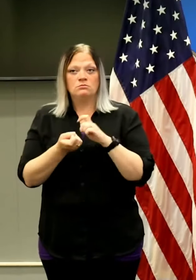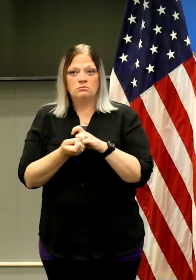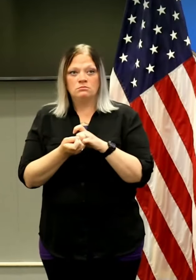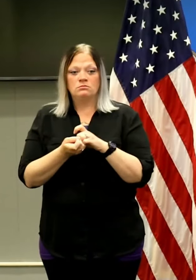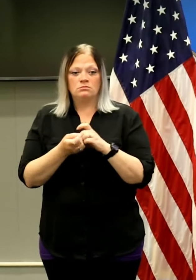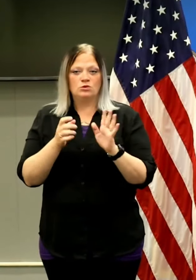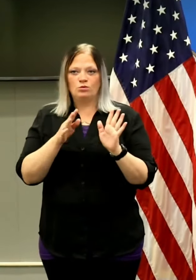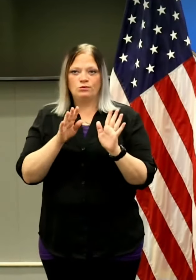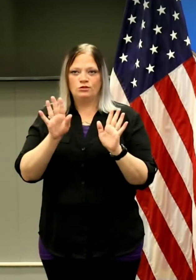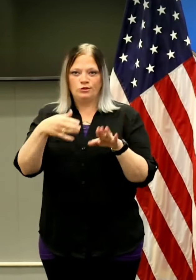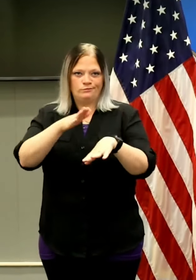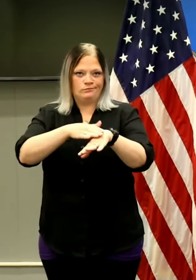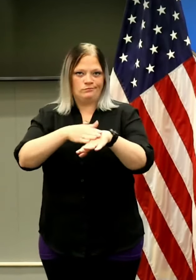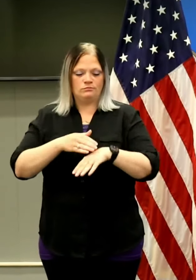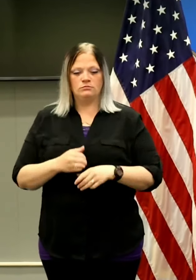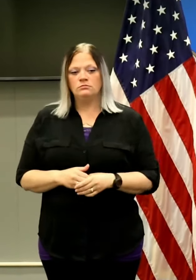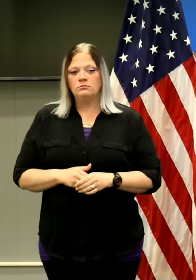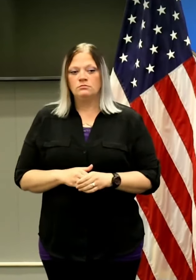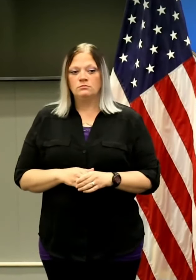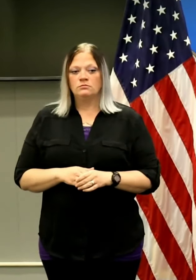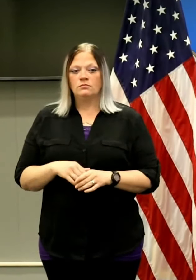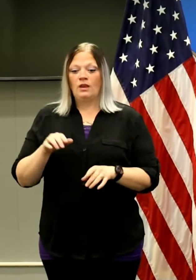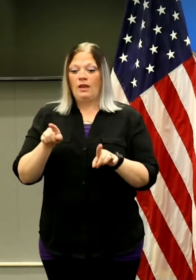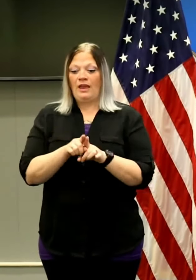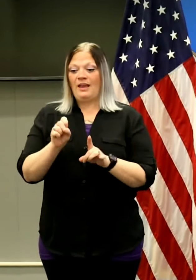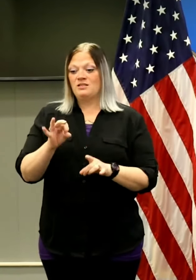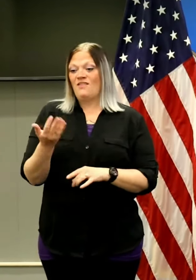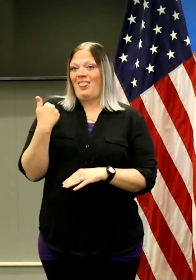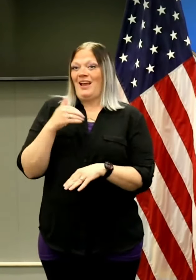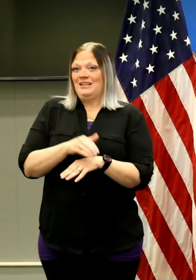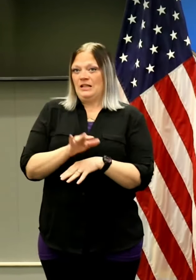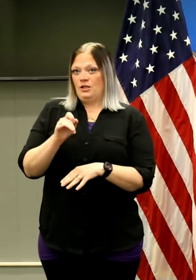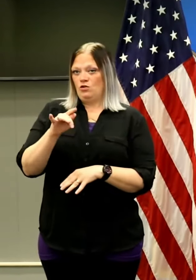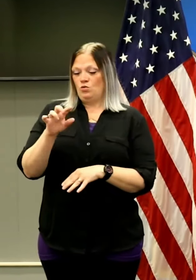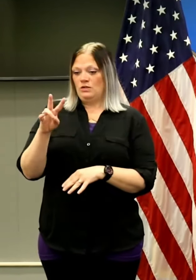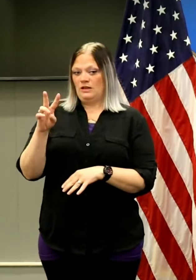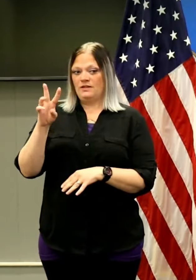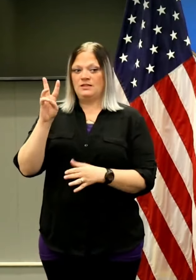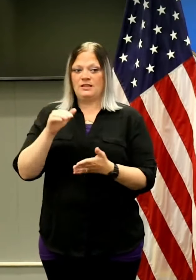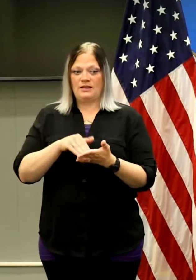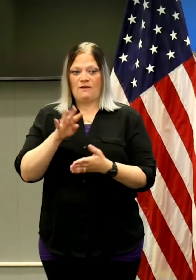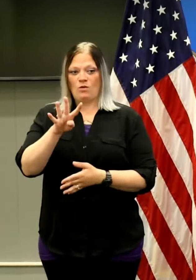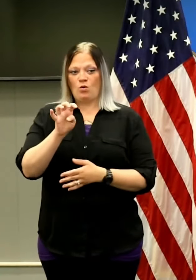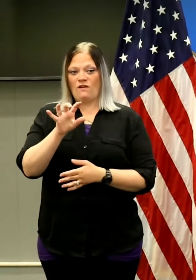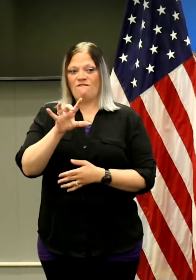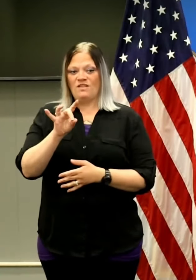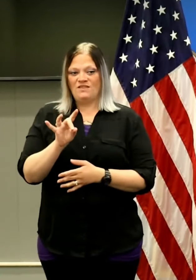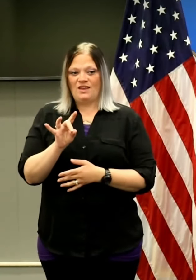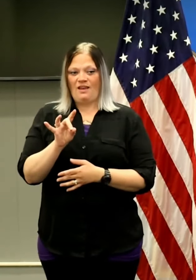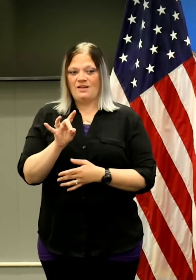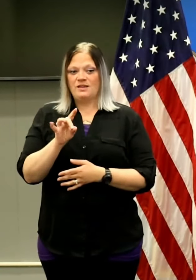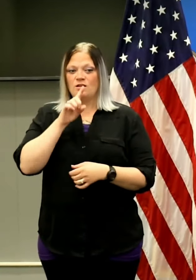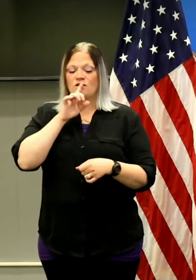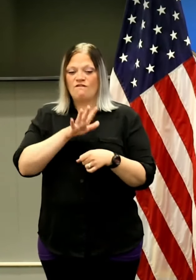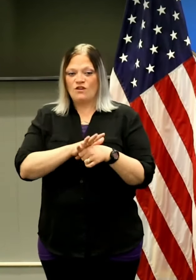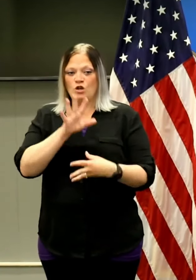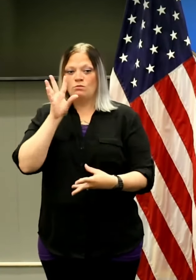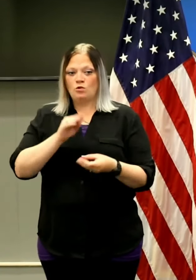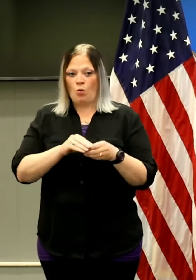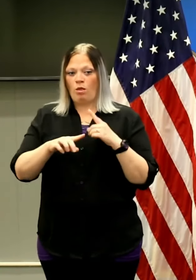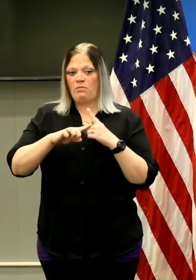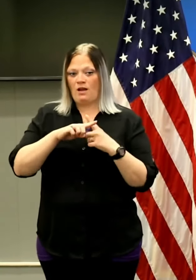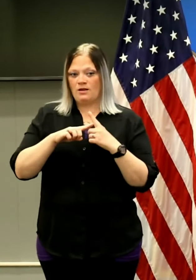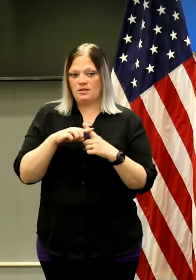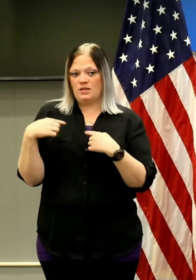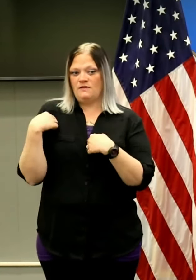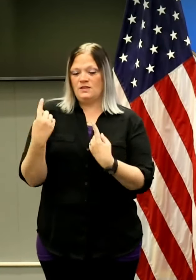a little proviso there. But as of June 7th, last night evening, there were 6,458 confirmed total positive cases of COVID-19